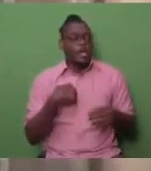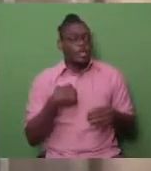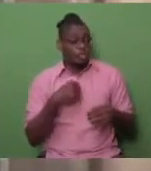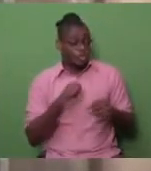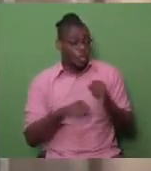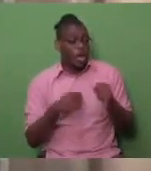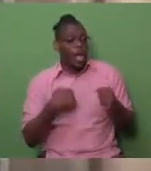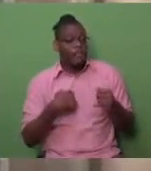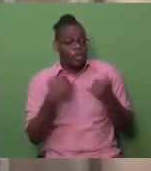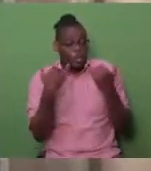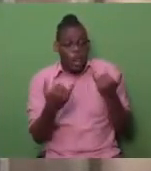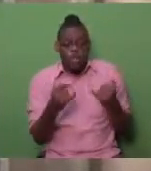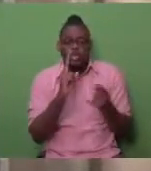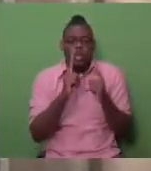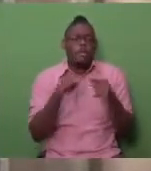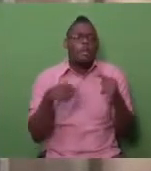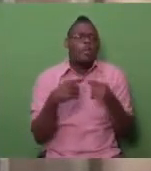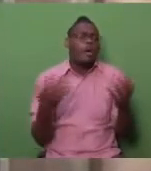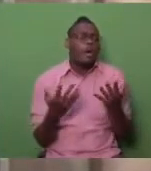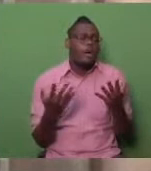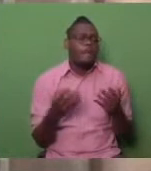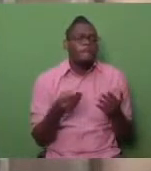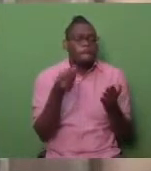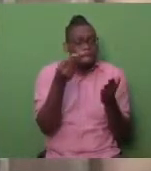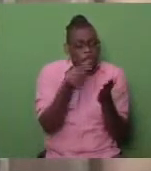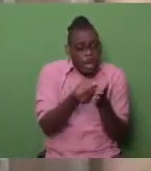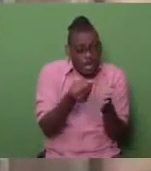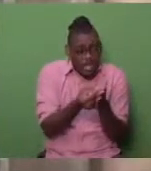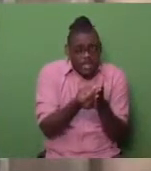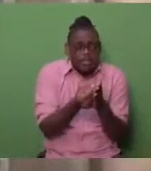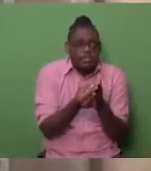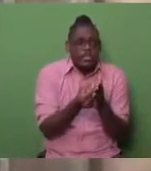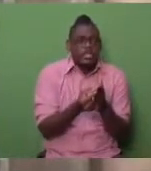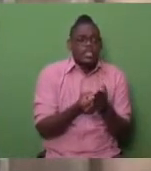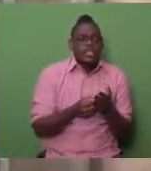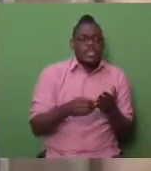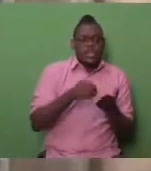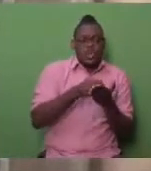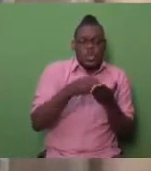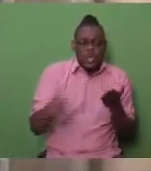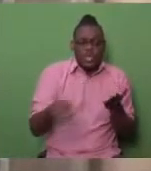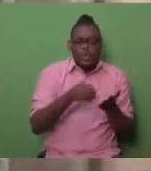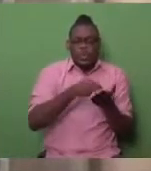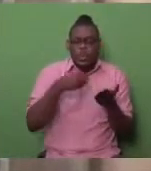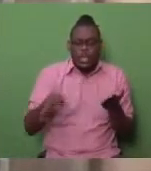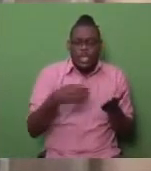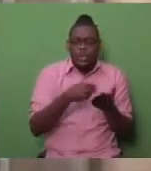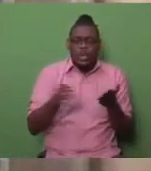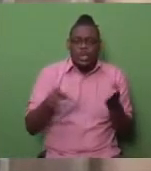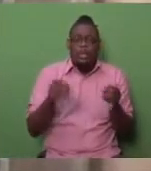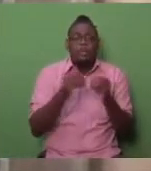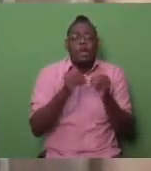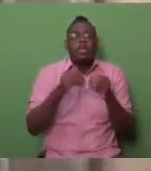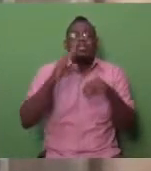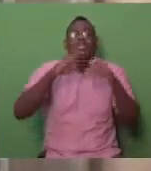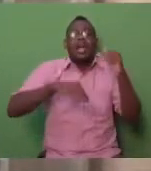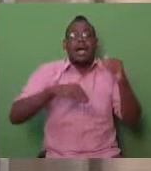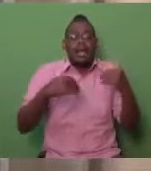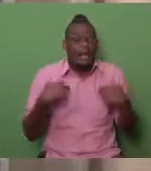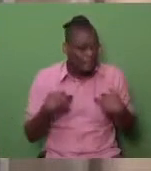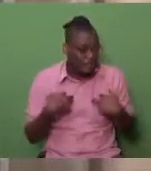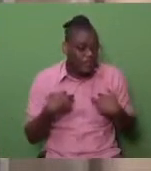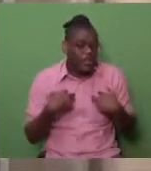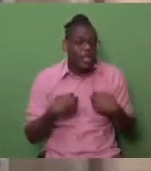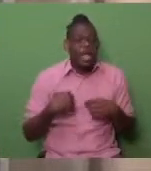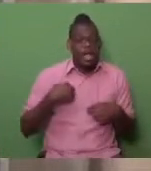with you in a moment what that is at the end of this fiscal. This government has tapped everyone who calls